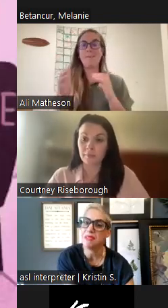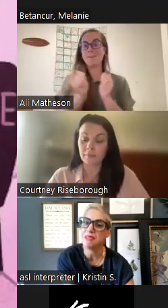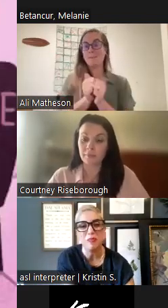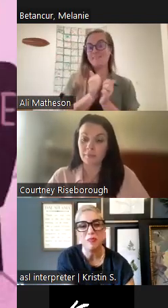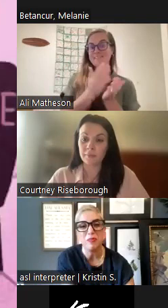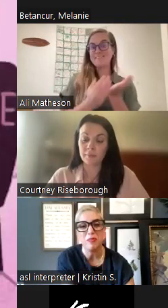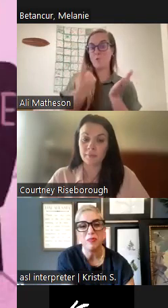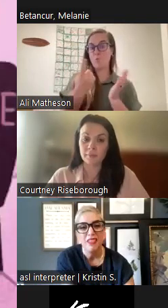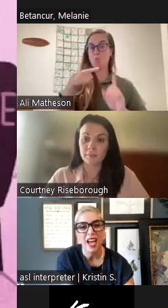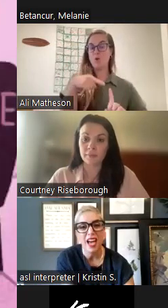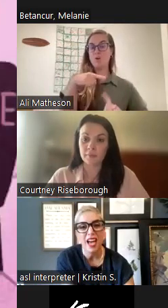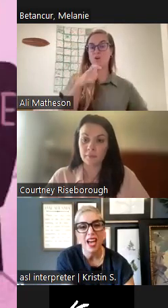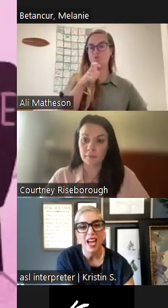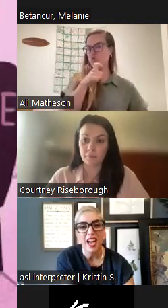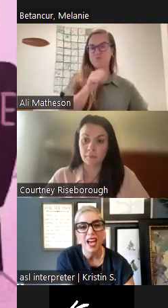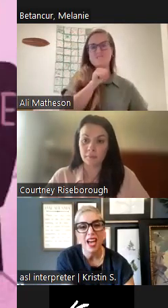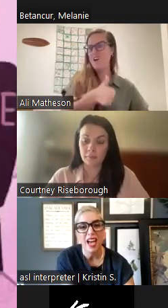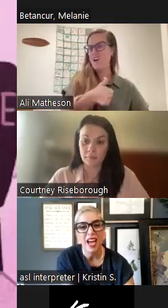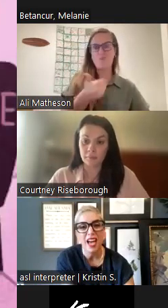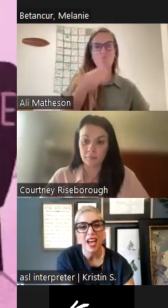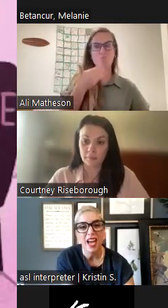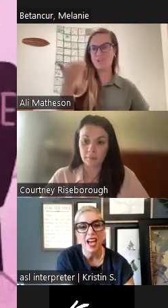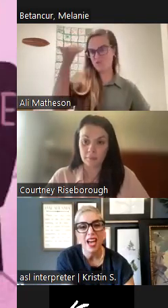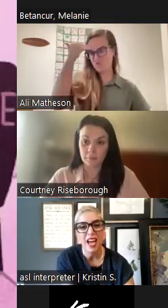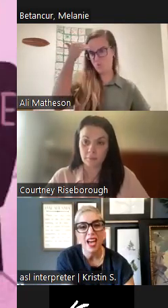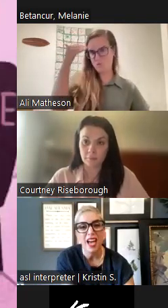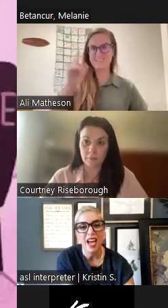deaf community that